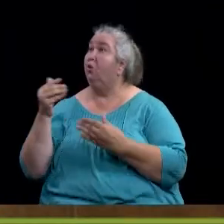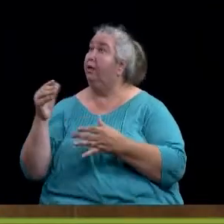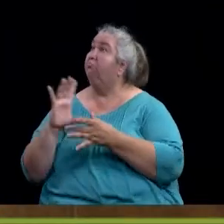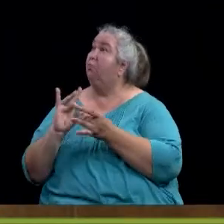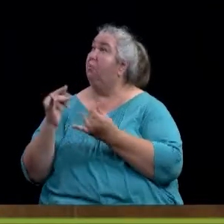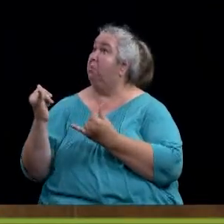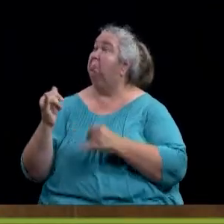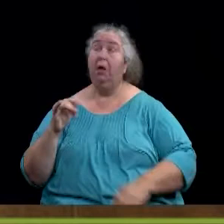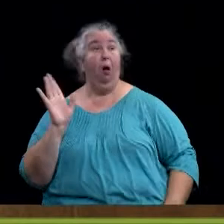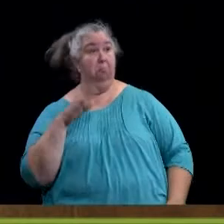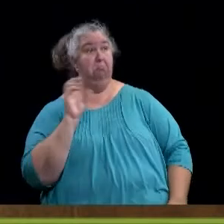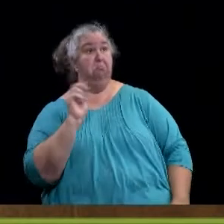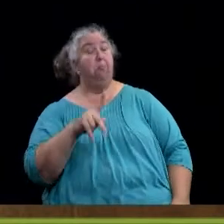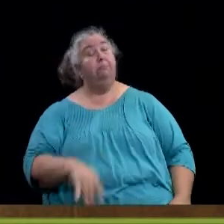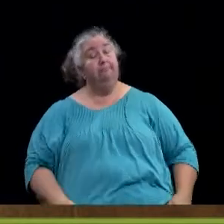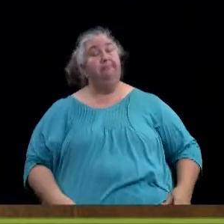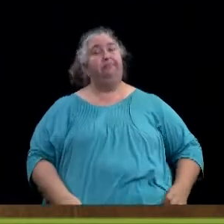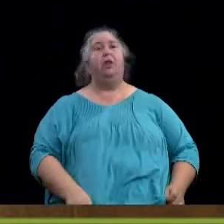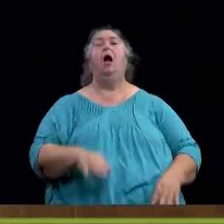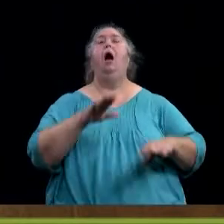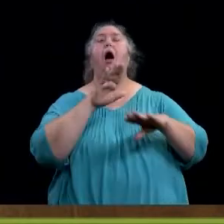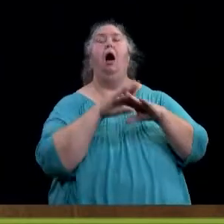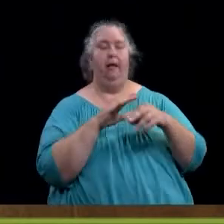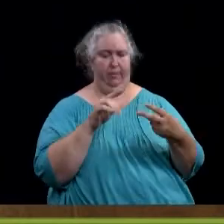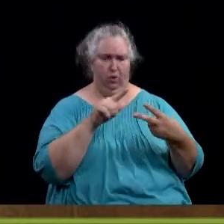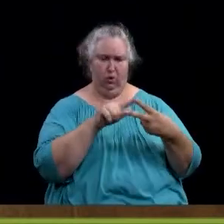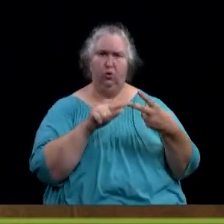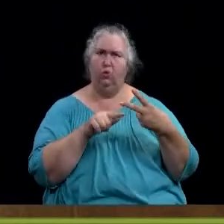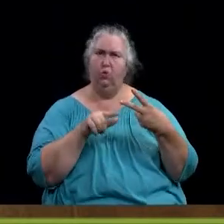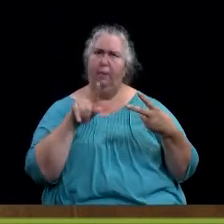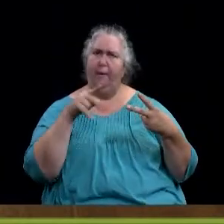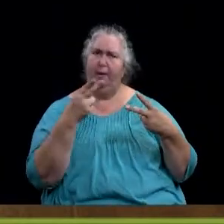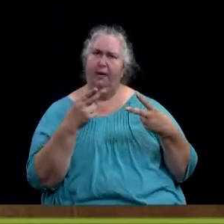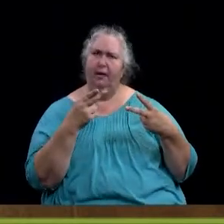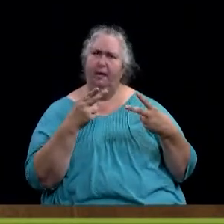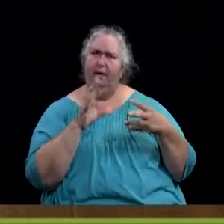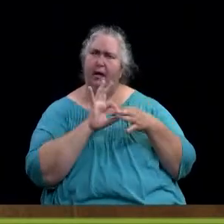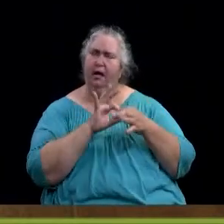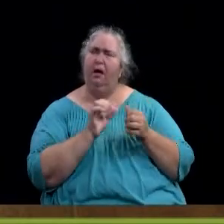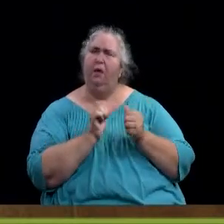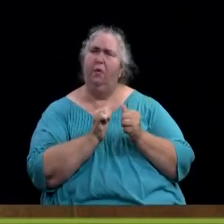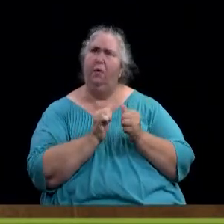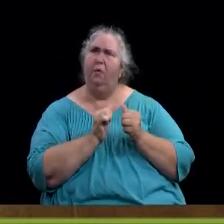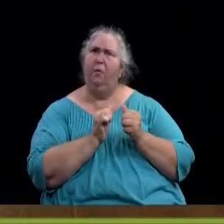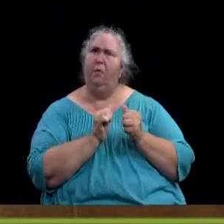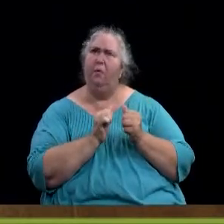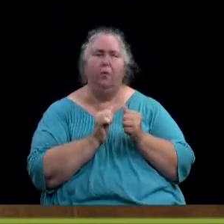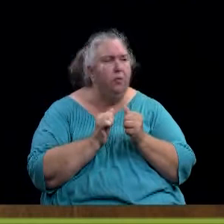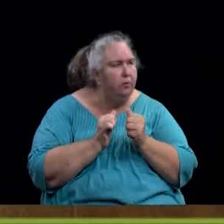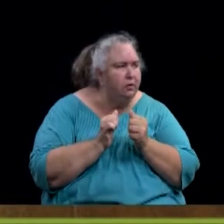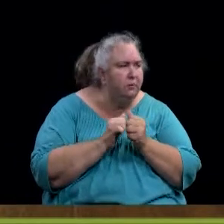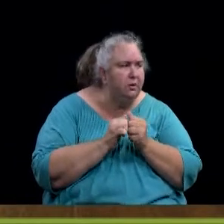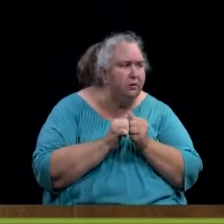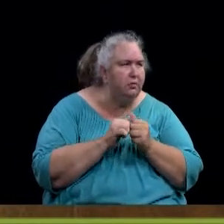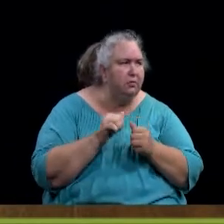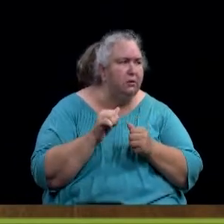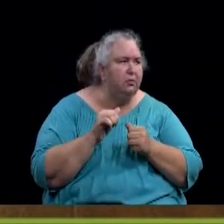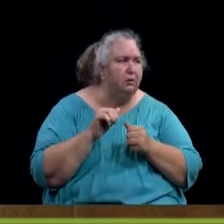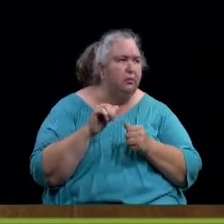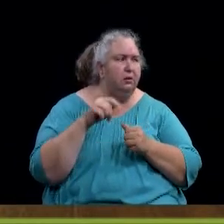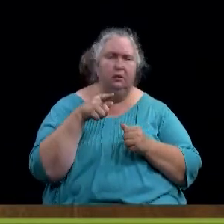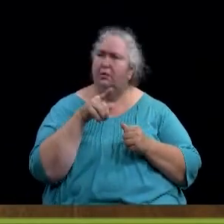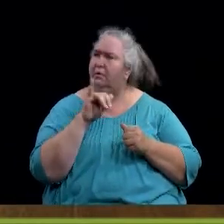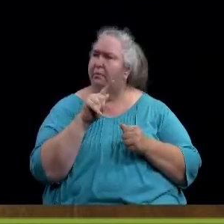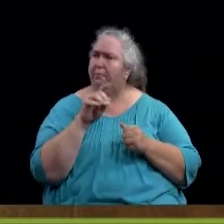two public hearings that have to do with the two PIDs. I'm supportive of both the service